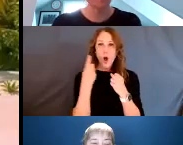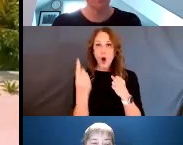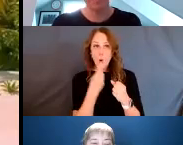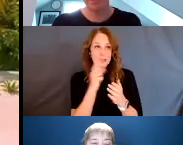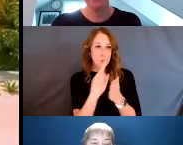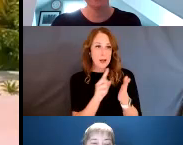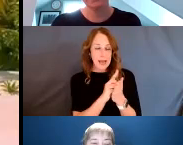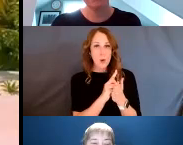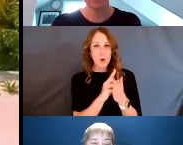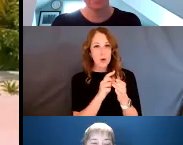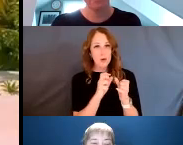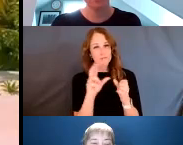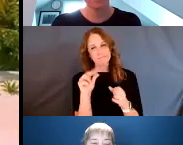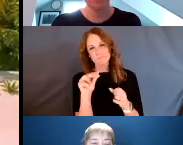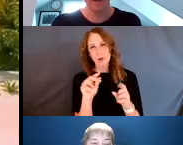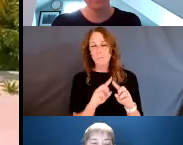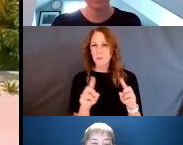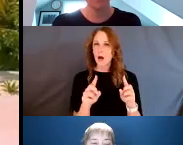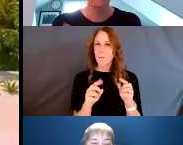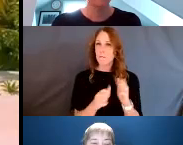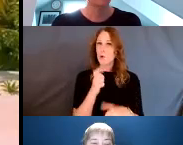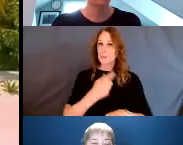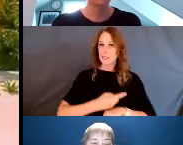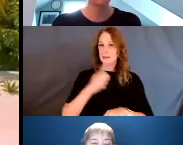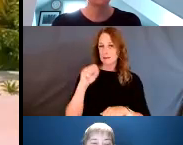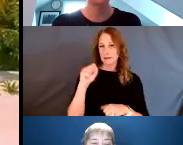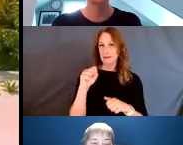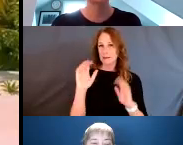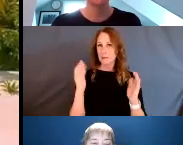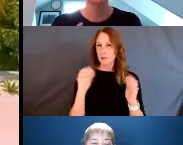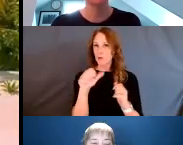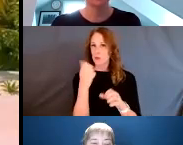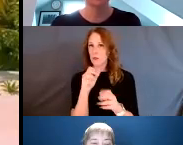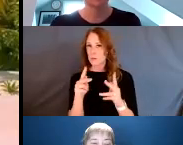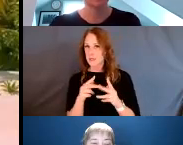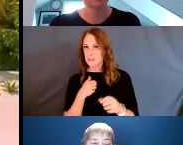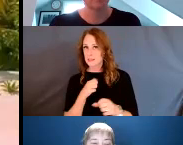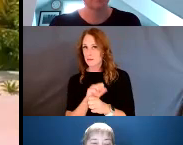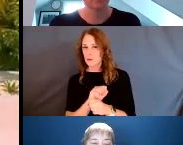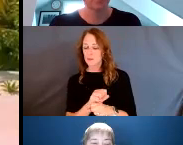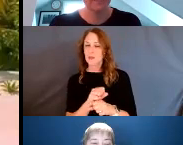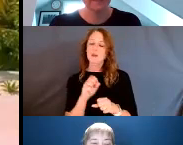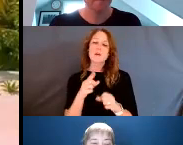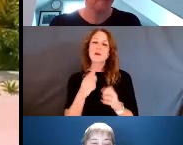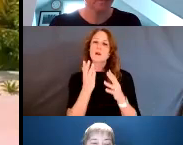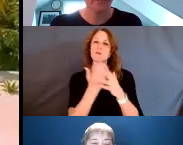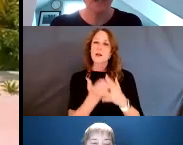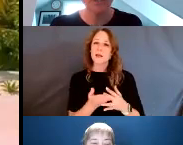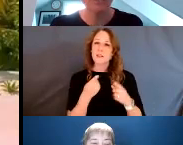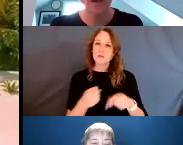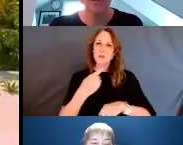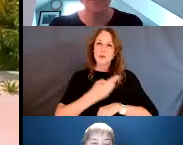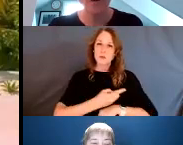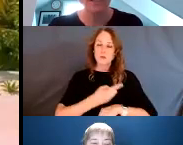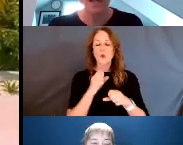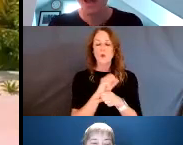most days more than any other place I've worked at? I will tell you that. So those things and those breaks are really important throughout your workday.